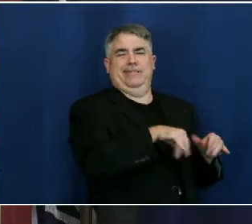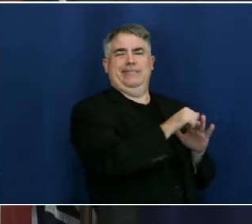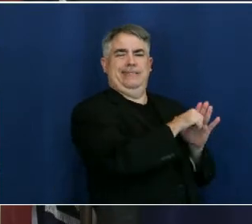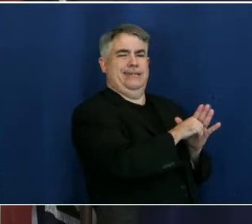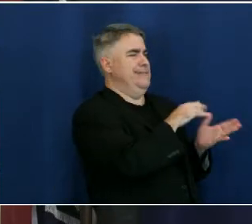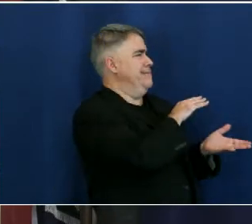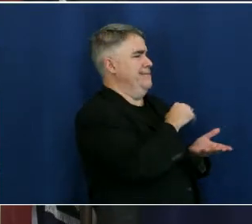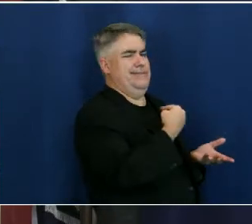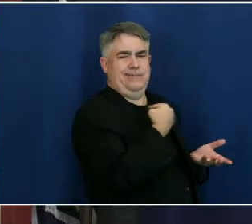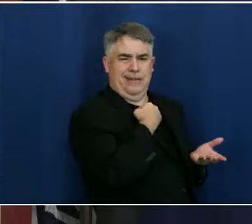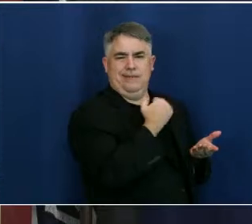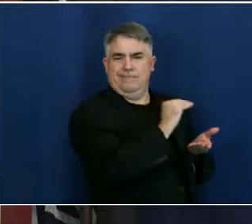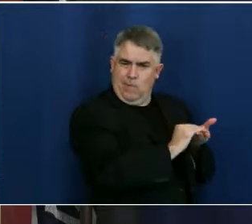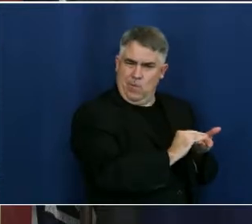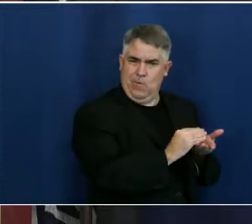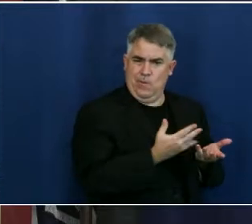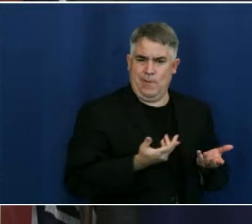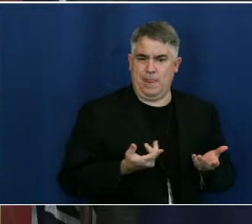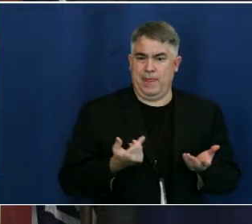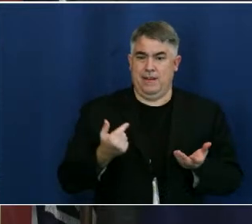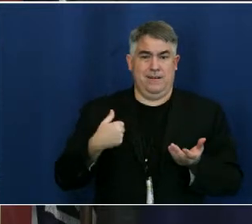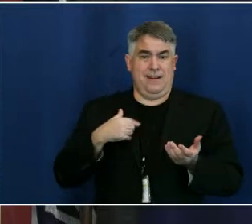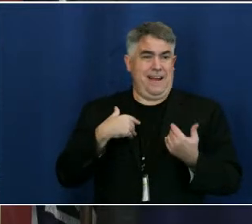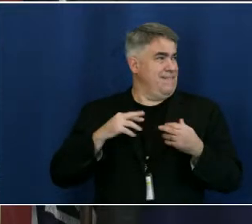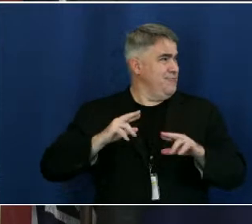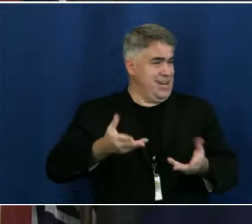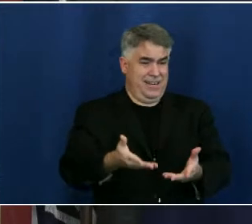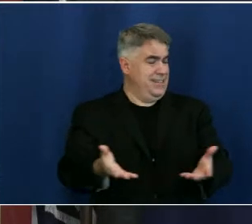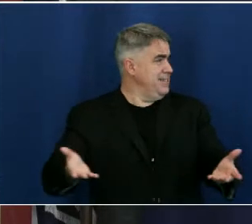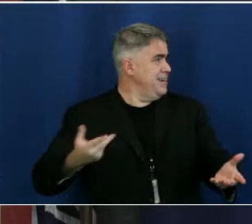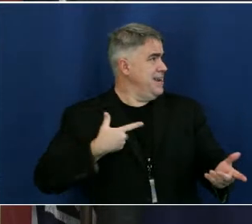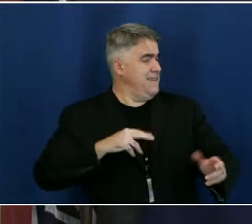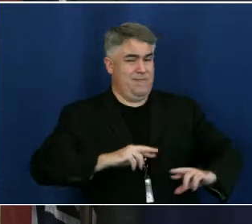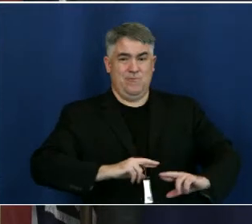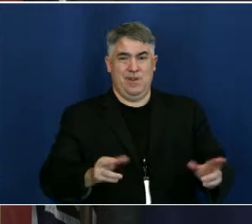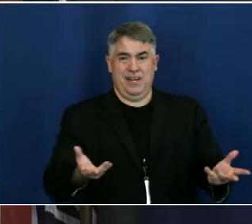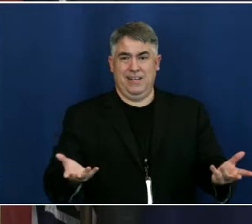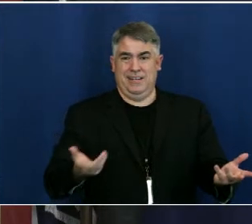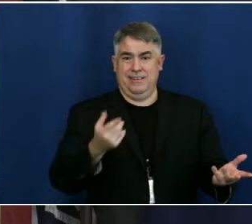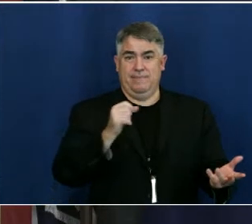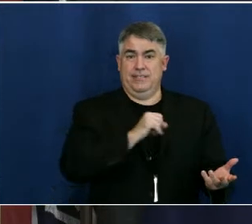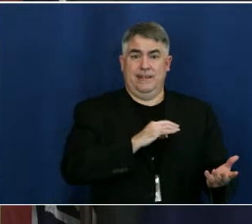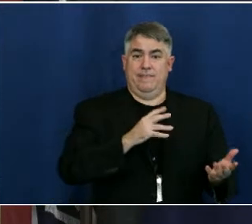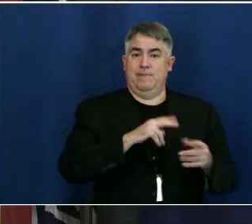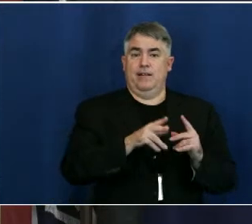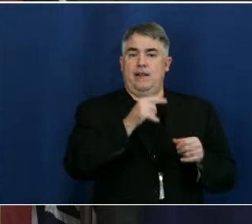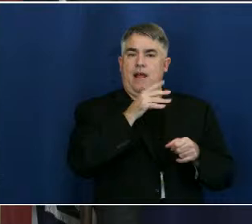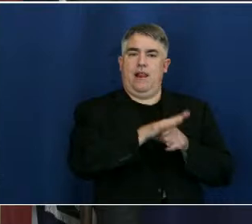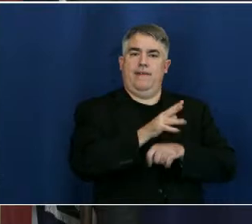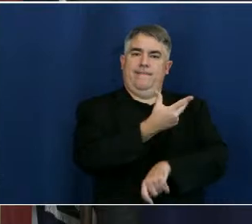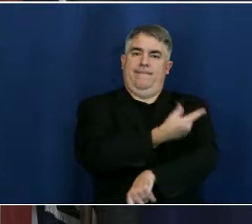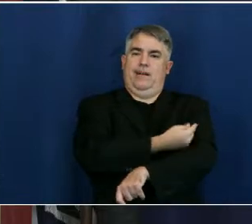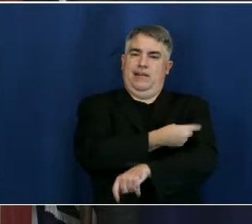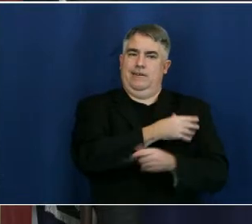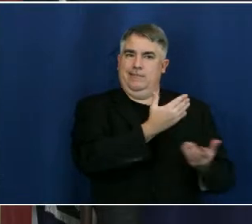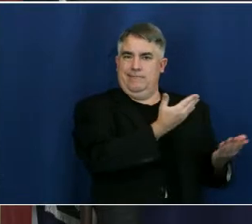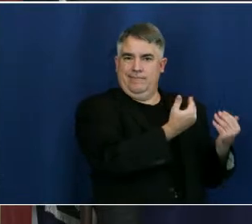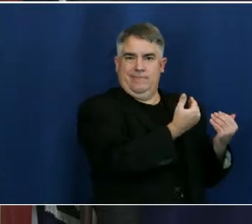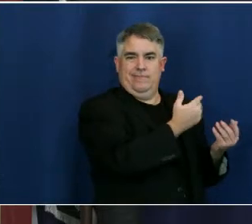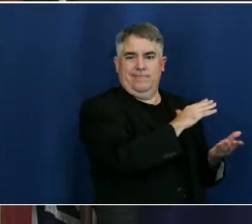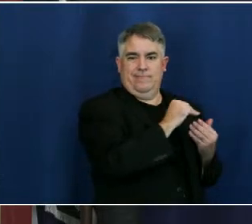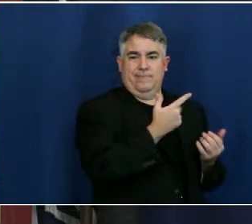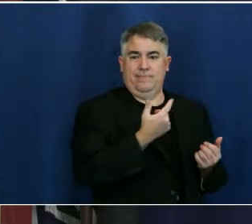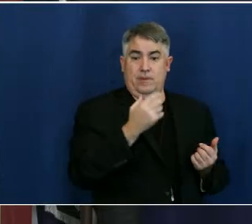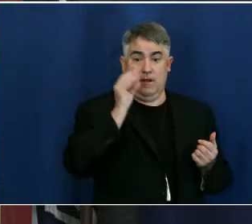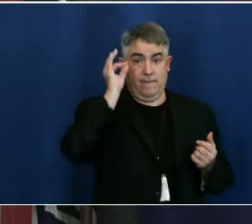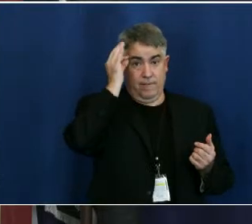more built out and ready to go capacity to administer vaccines than we have actual vaccines. So I don't see them doing that here just because of the work